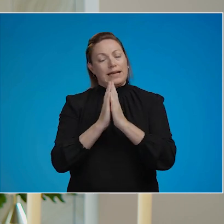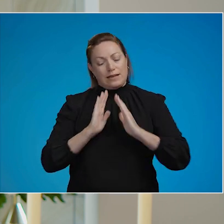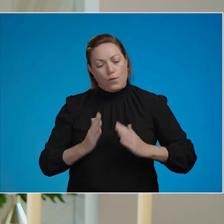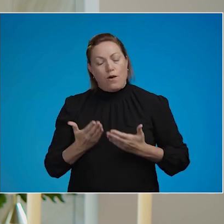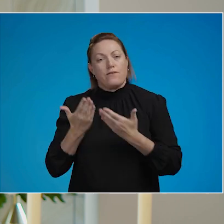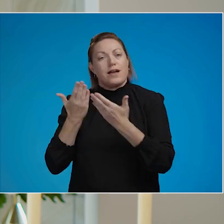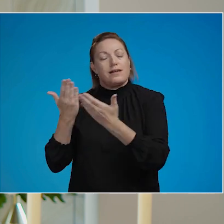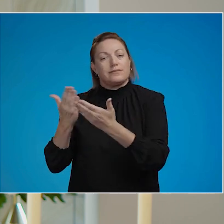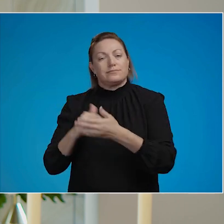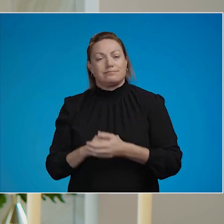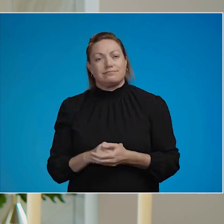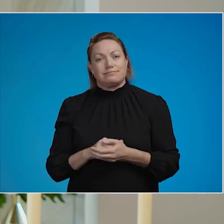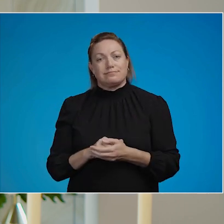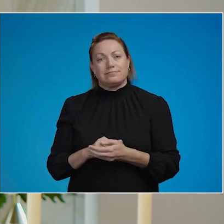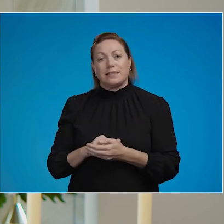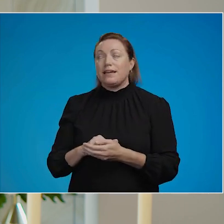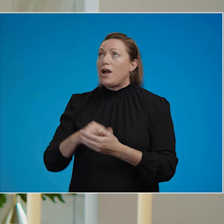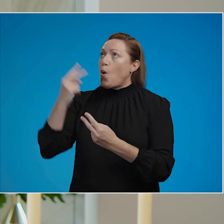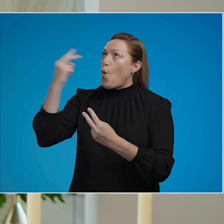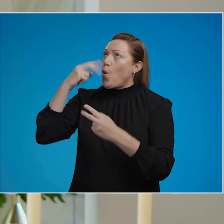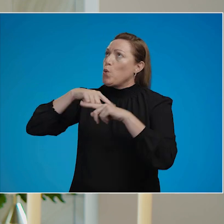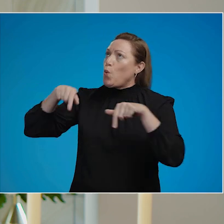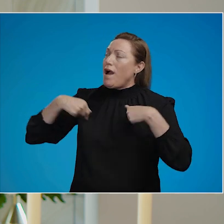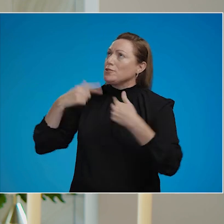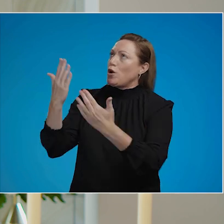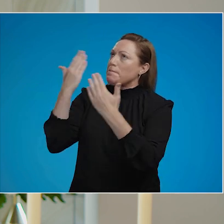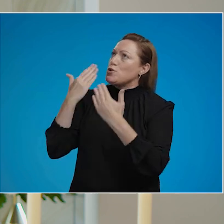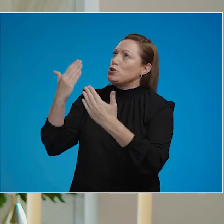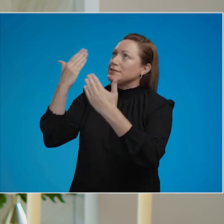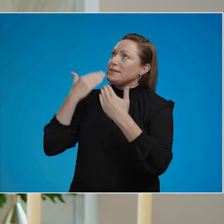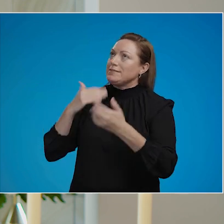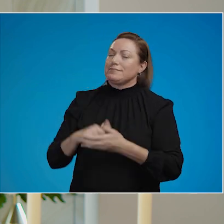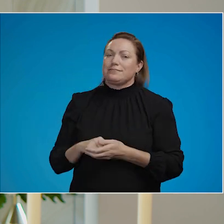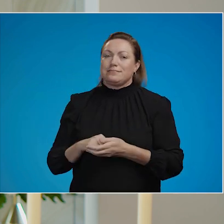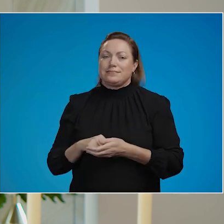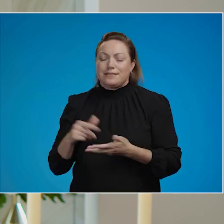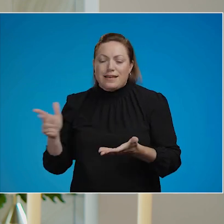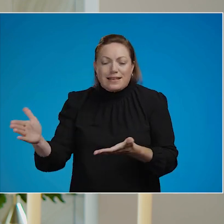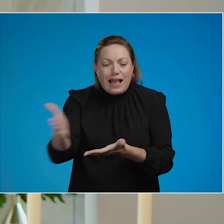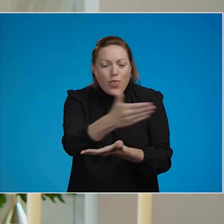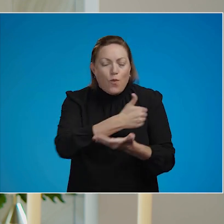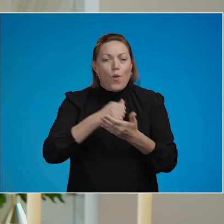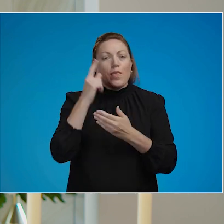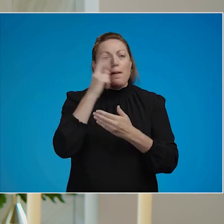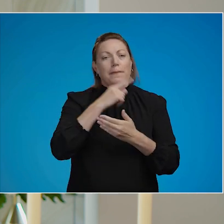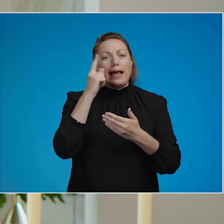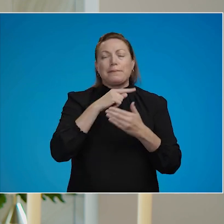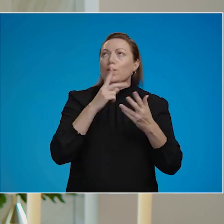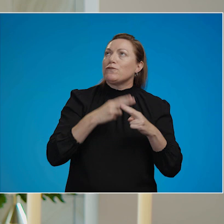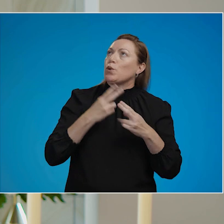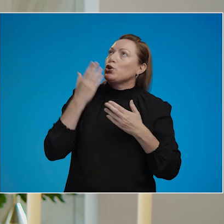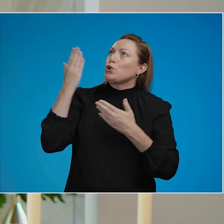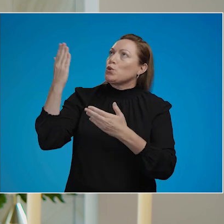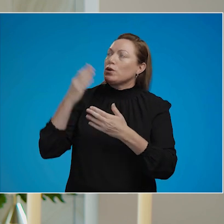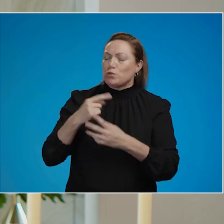summoned before you. In your compassion, O merciful Father, gather to yourself all your children scattered throughout the world. And to